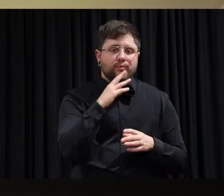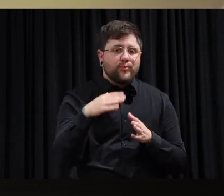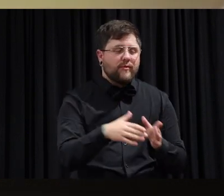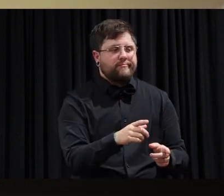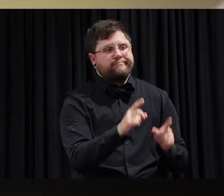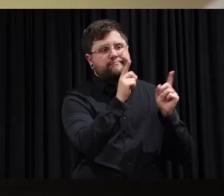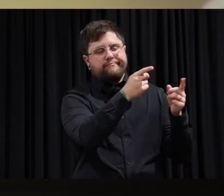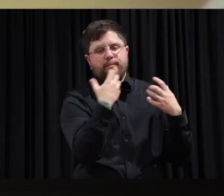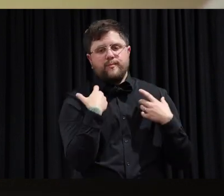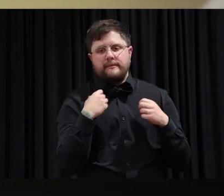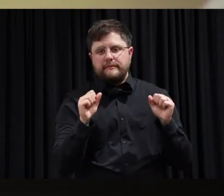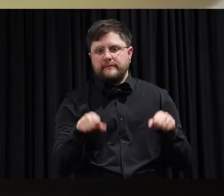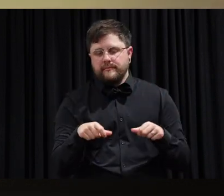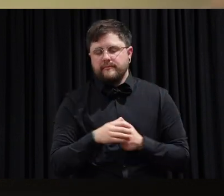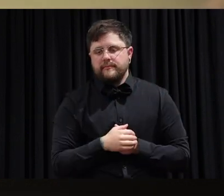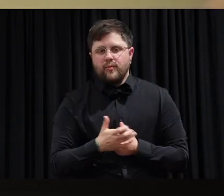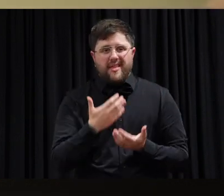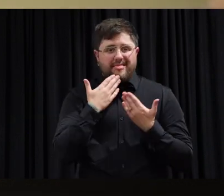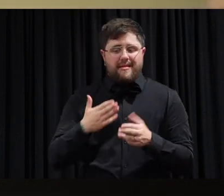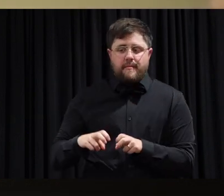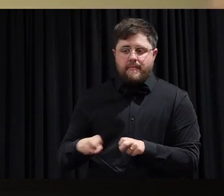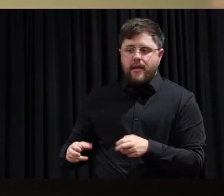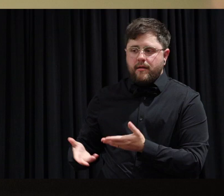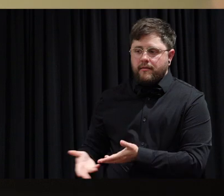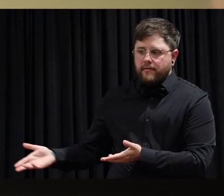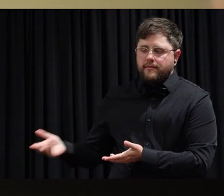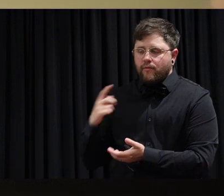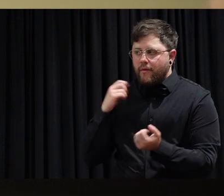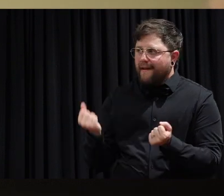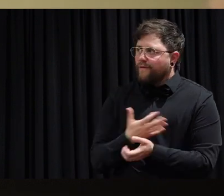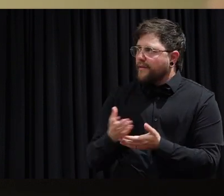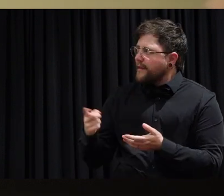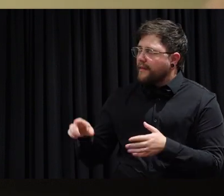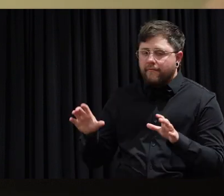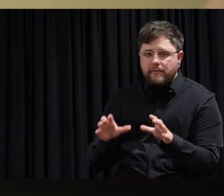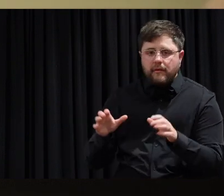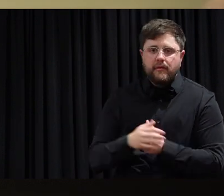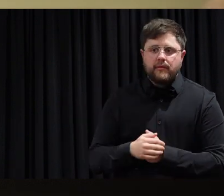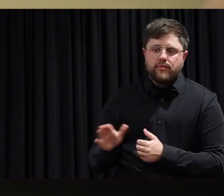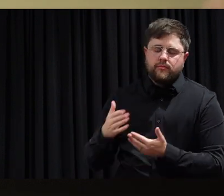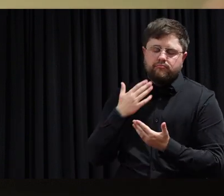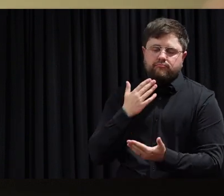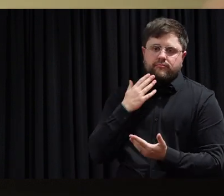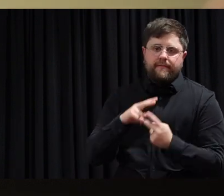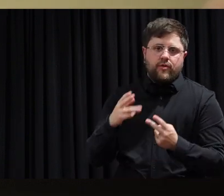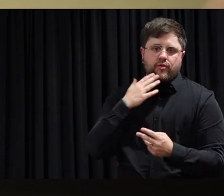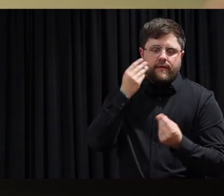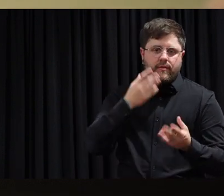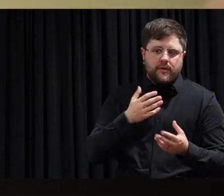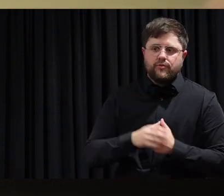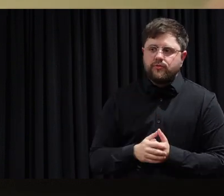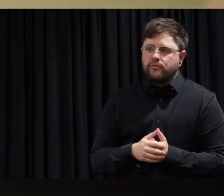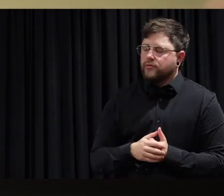beautiful, please do that. We want to thank our panelists today for everything that they have offered. Very good information, and you all